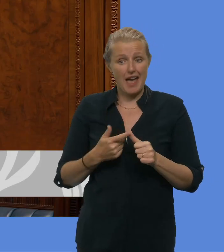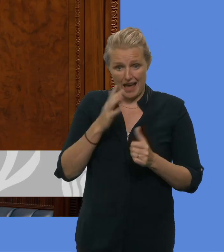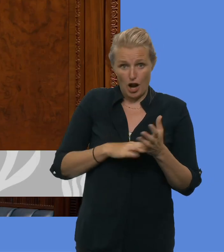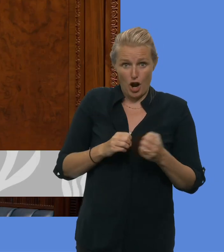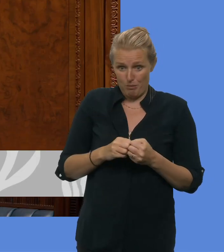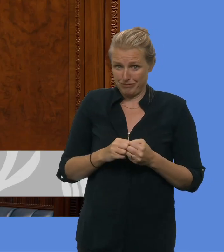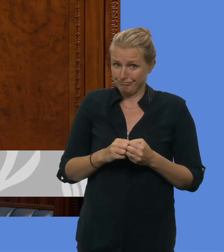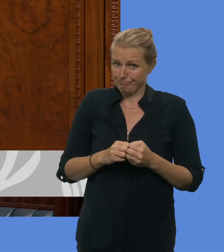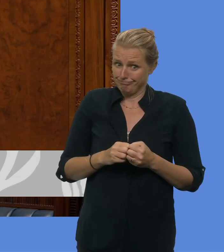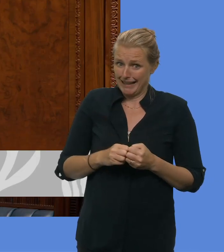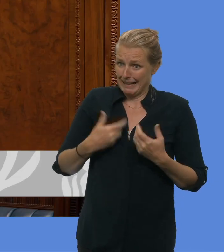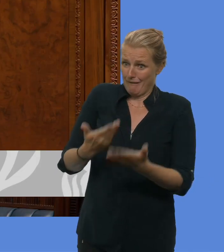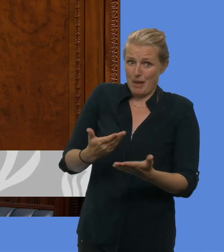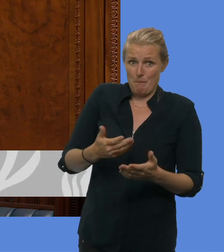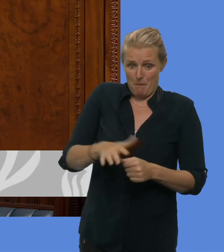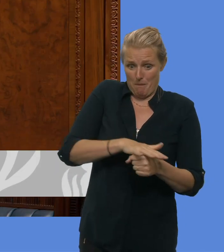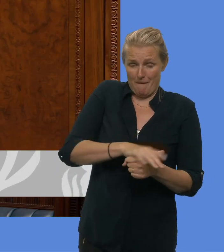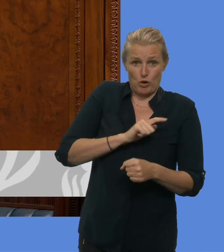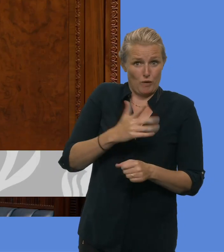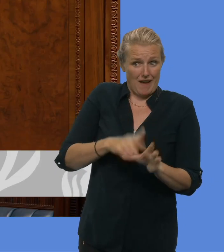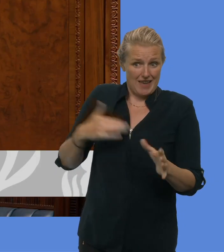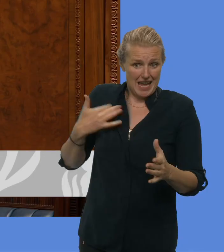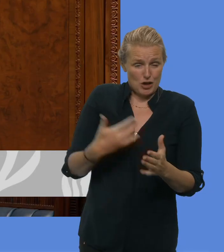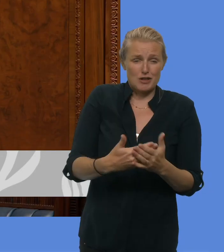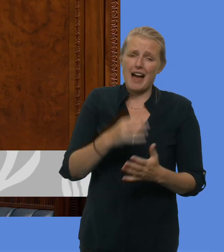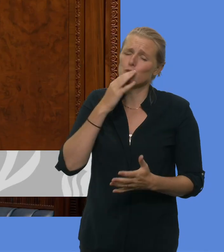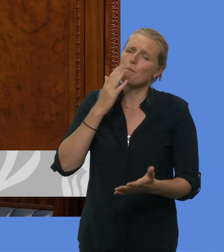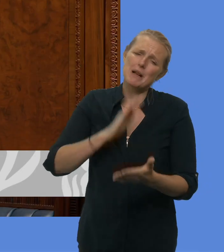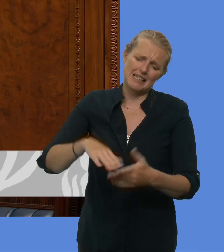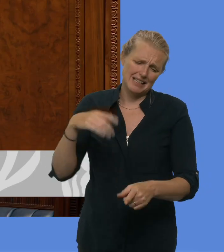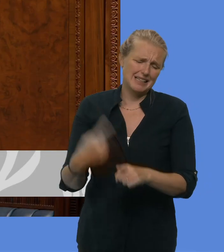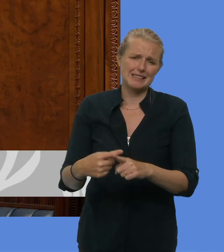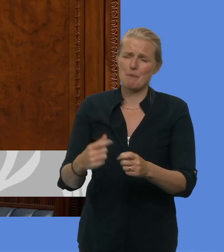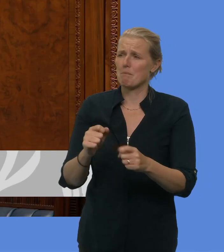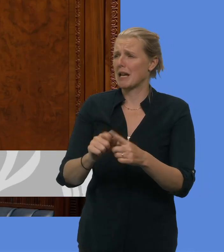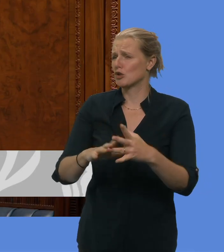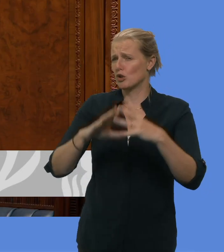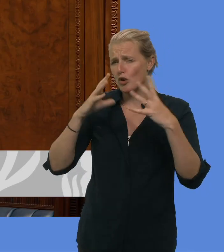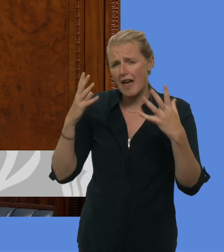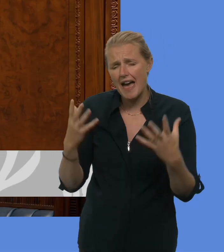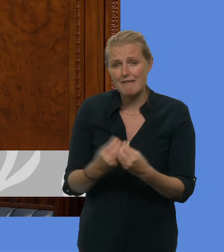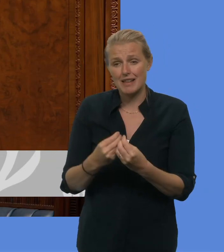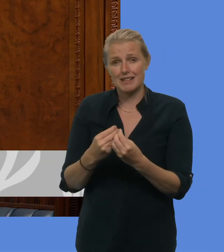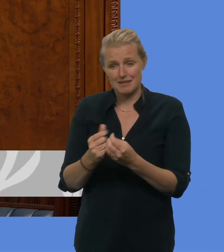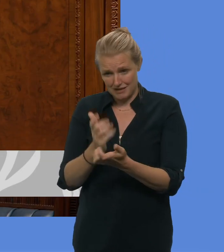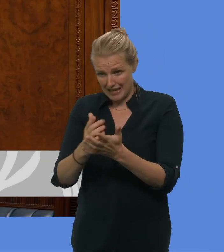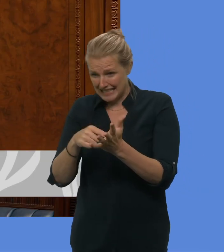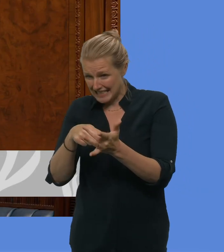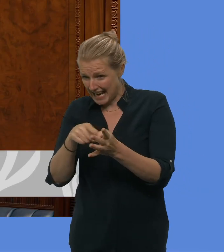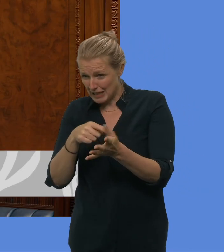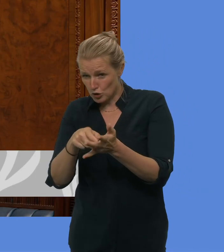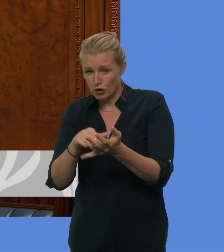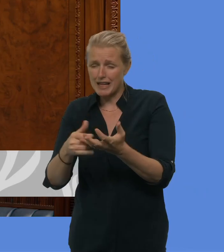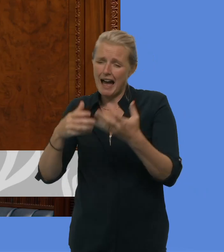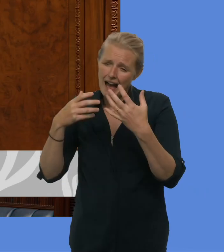for the last 25 years. Get the doing a wonderful please. service. Will you be pulling out all the stops to ensure Tiny Tots has appropriate accommodation ready by the